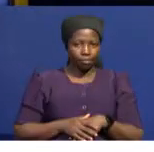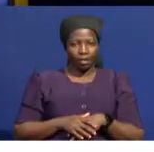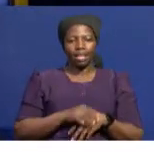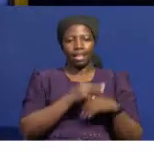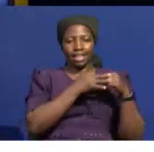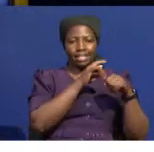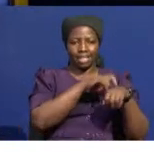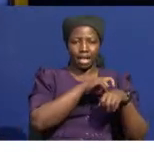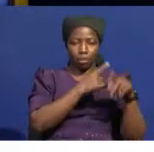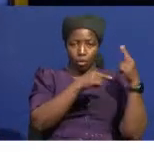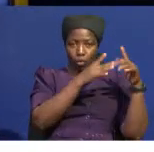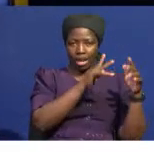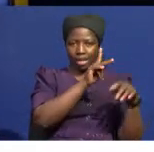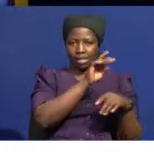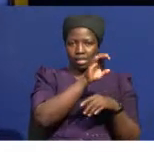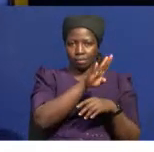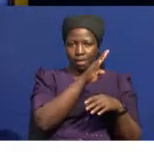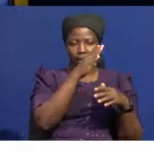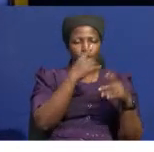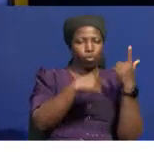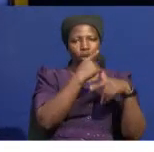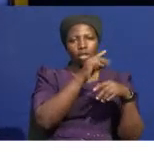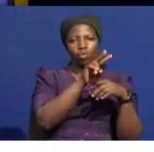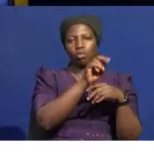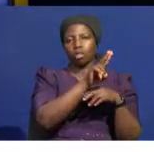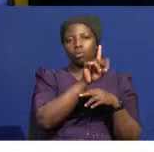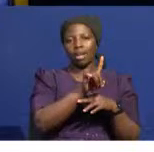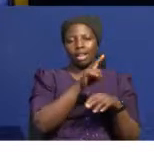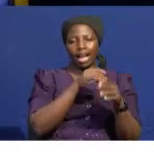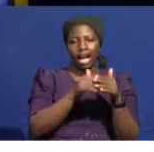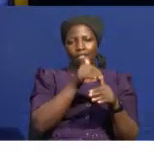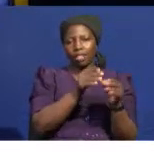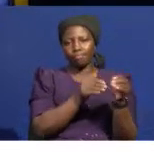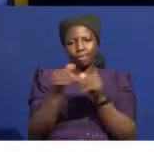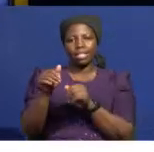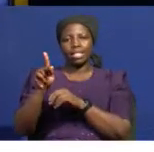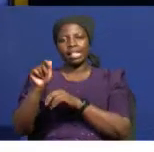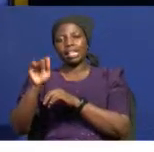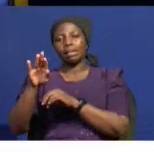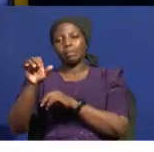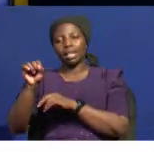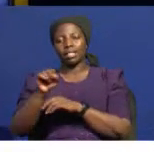KCB last won the trophy in 2021 after narrowly beating the Sugarmen